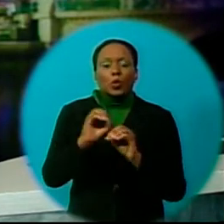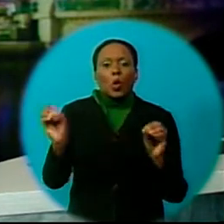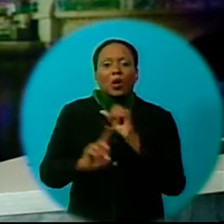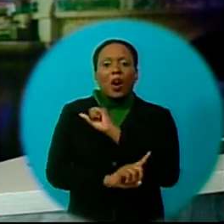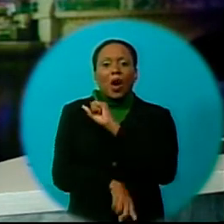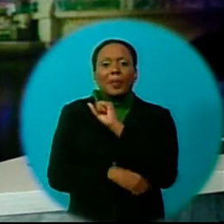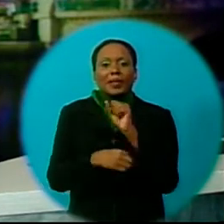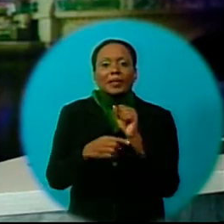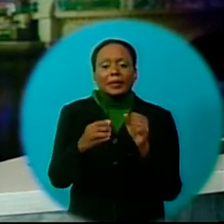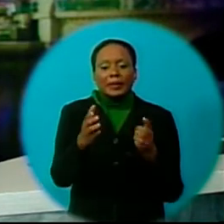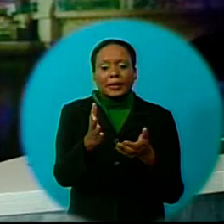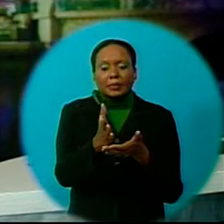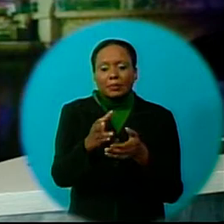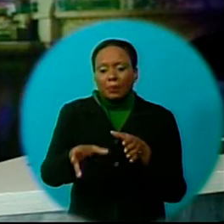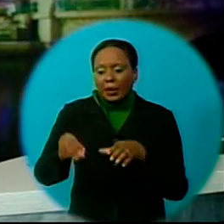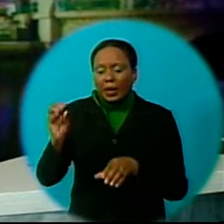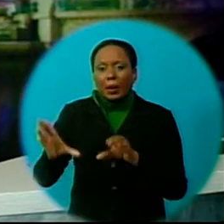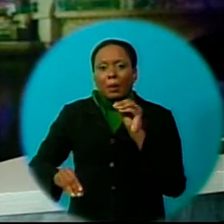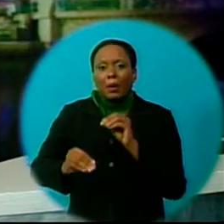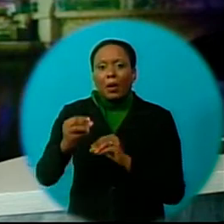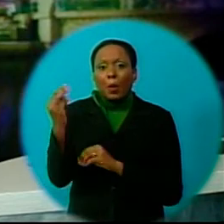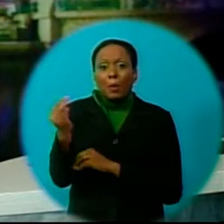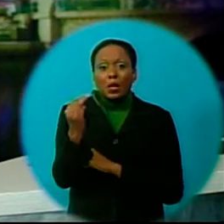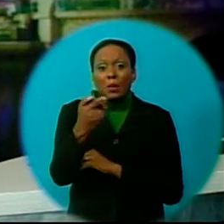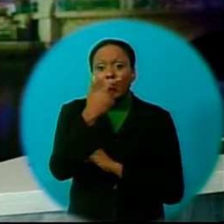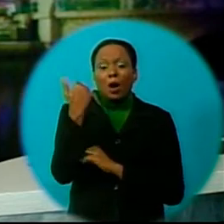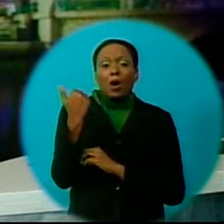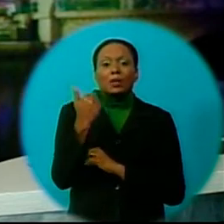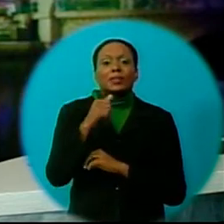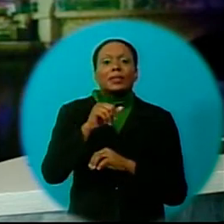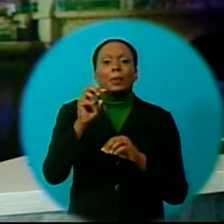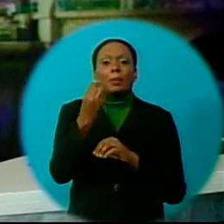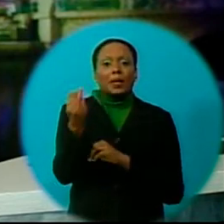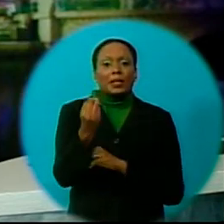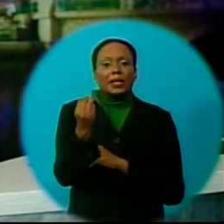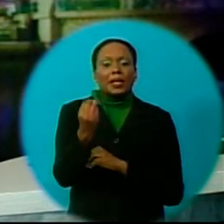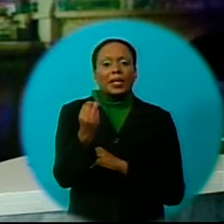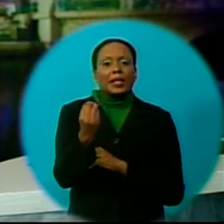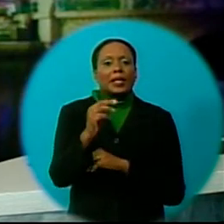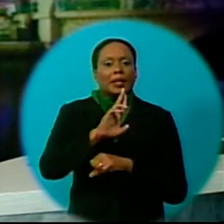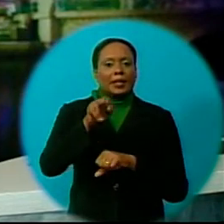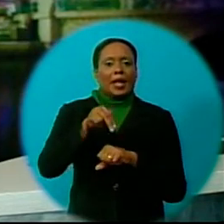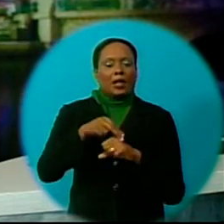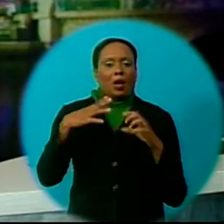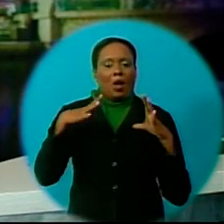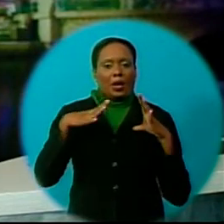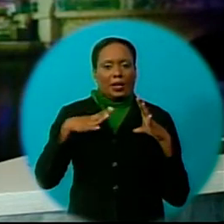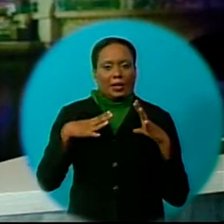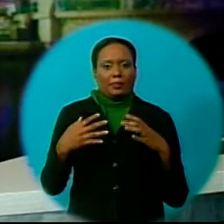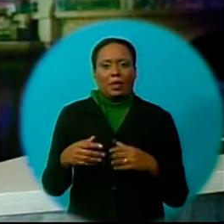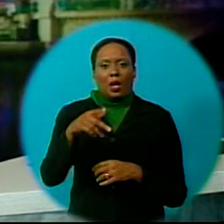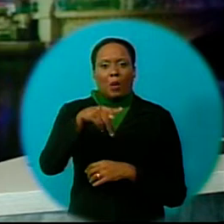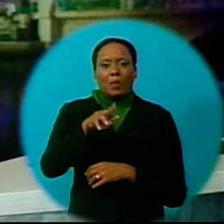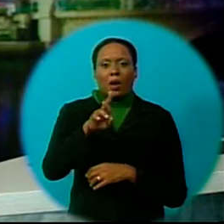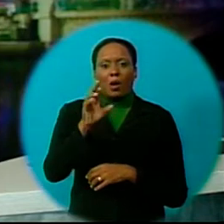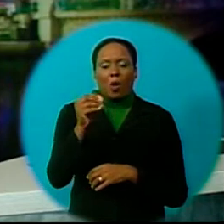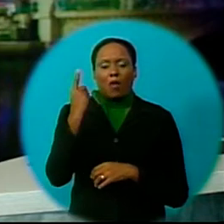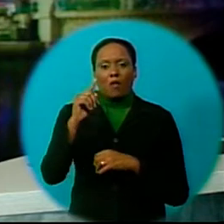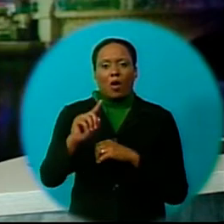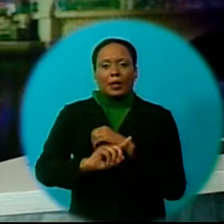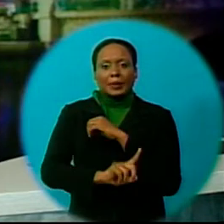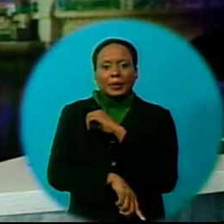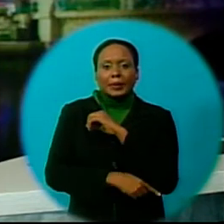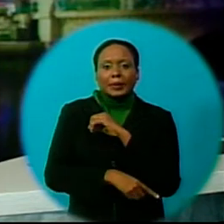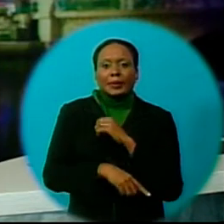collection on Monday, the 1st of December, as it's being observed as a national holiday. In addition, Public Relations Officer at the Sanitation